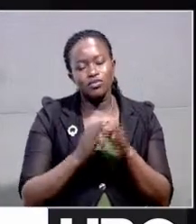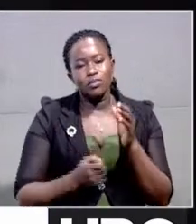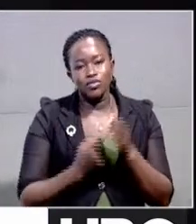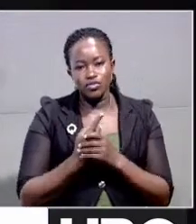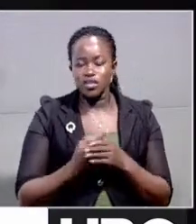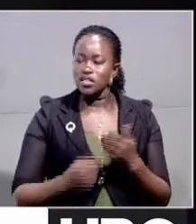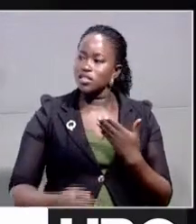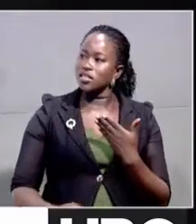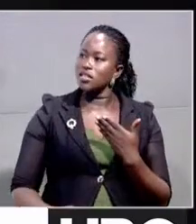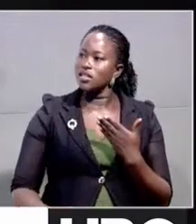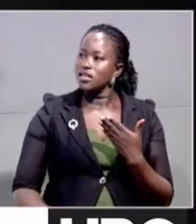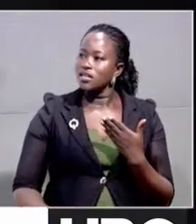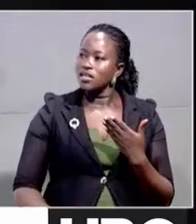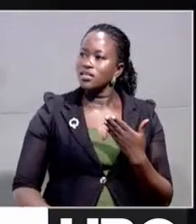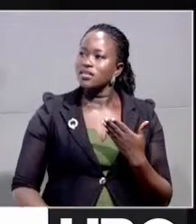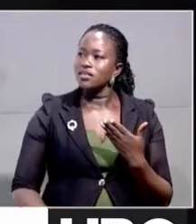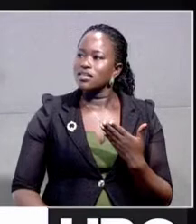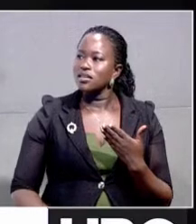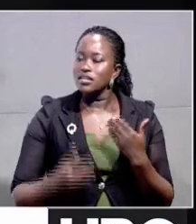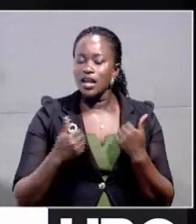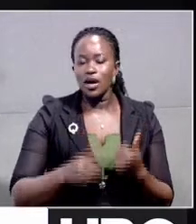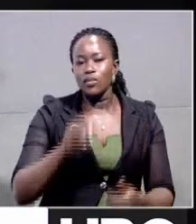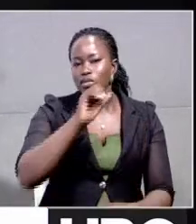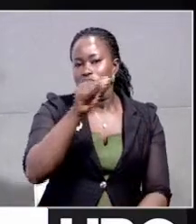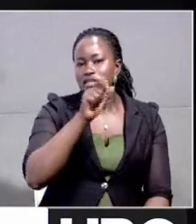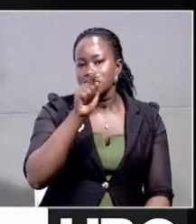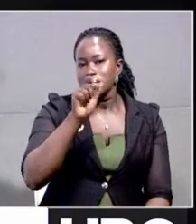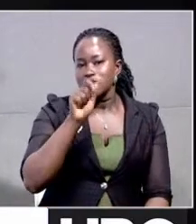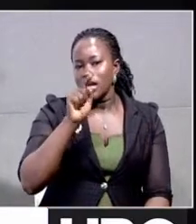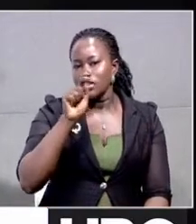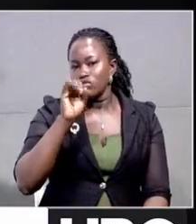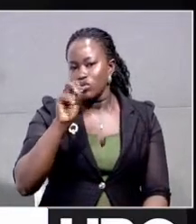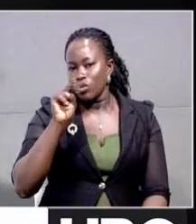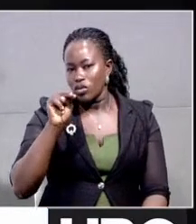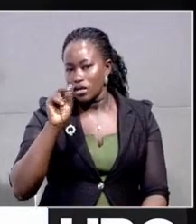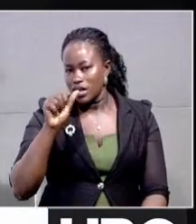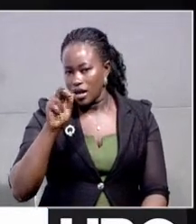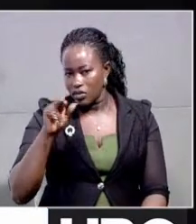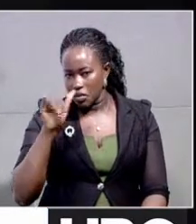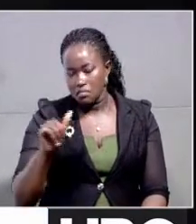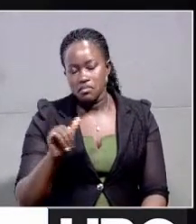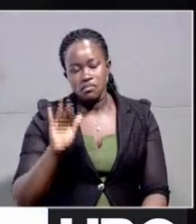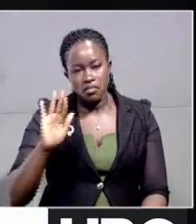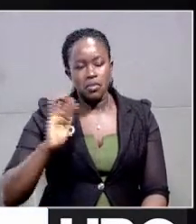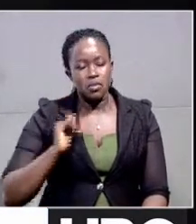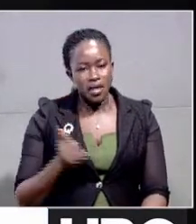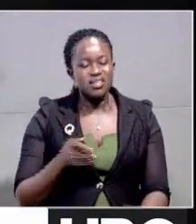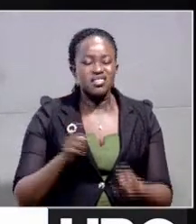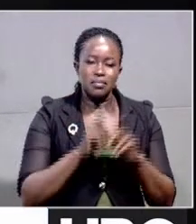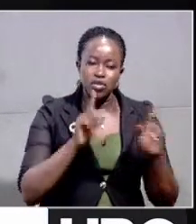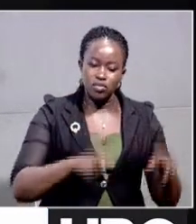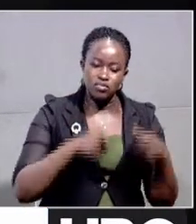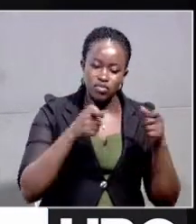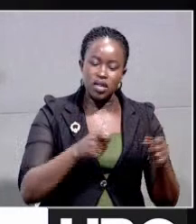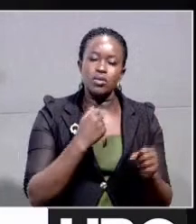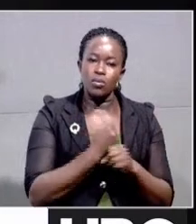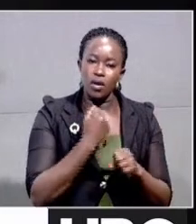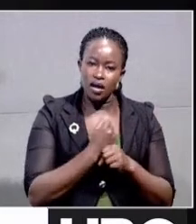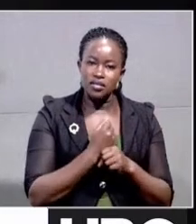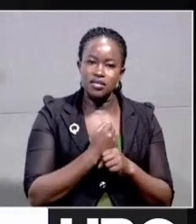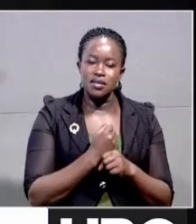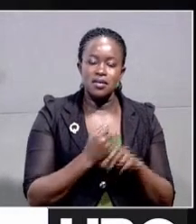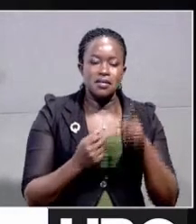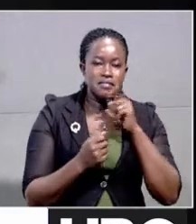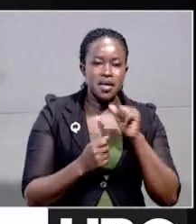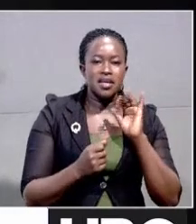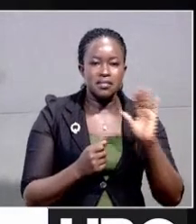is ladies' activities, and they have dominated that space. When you go into works, brickworks, the centaurs of this world